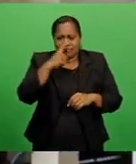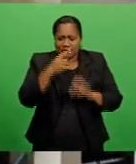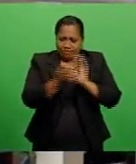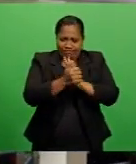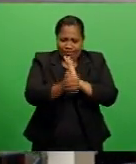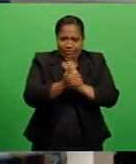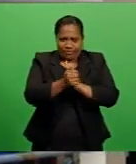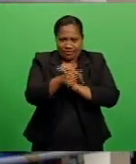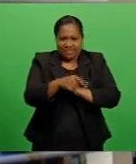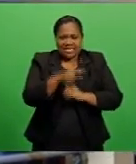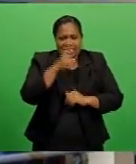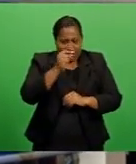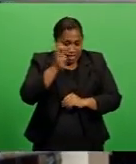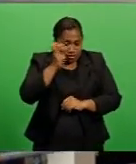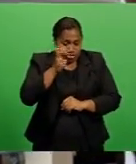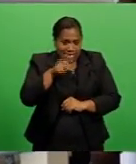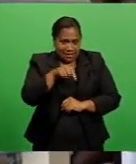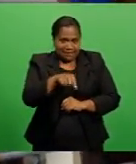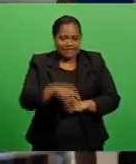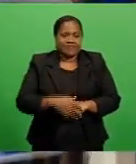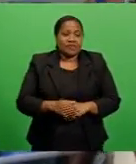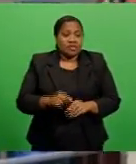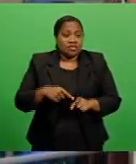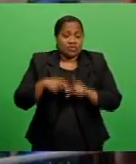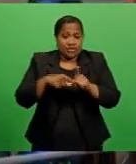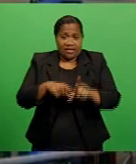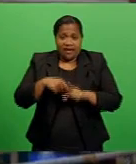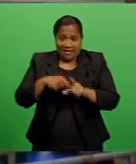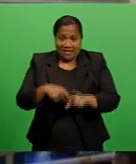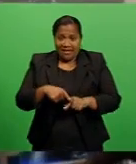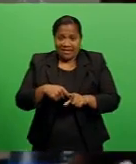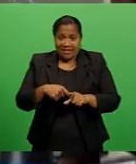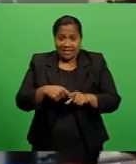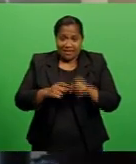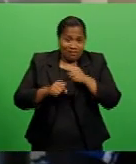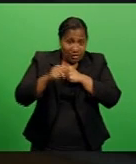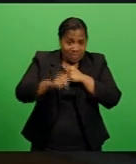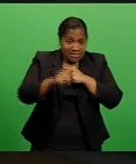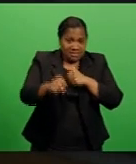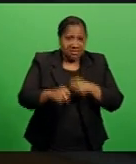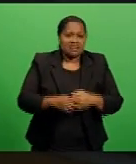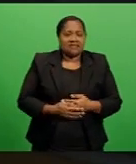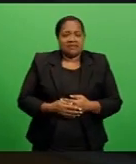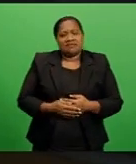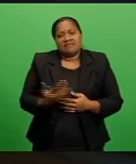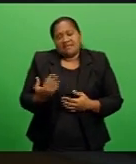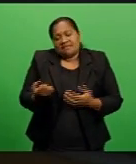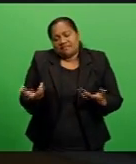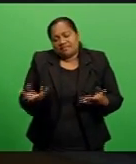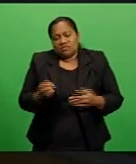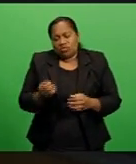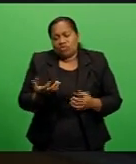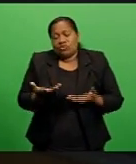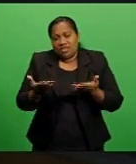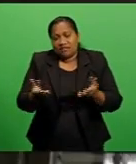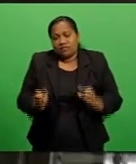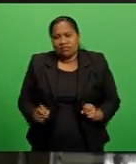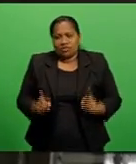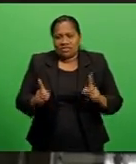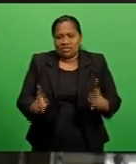Hill believes up-and-coming boxers also deserve to get their big break. What this also does, it gives opportunity